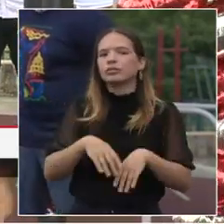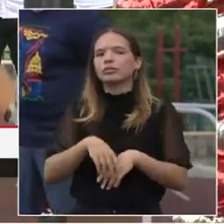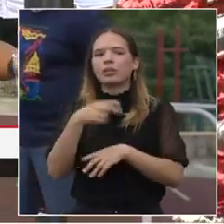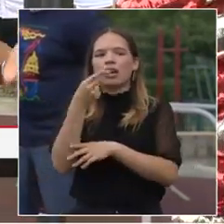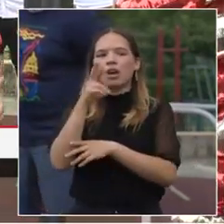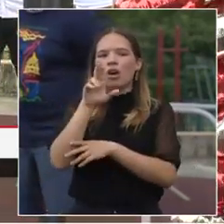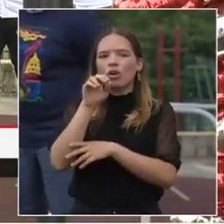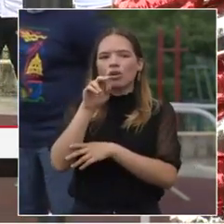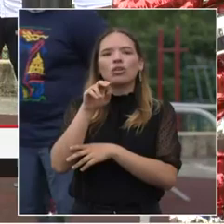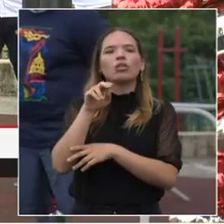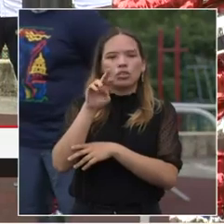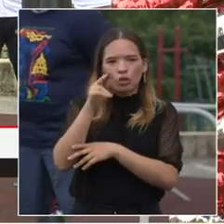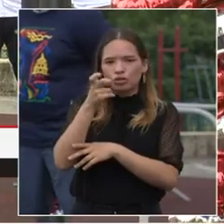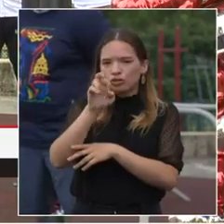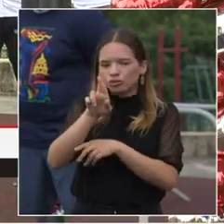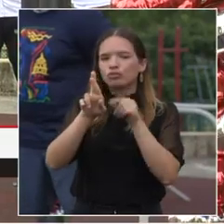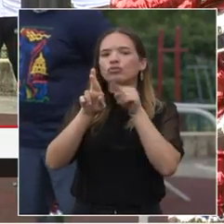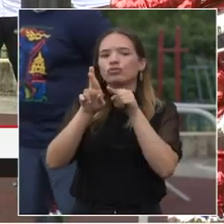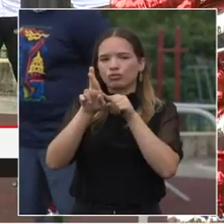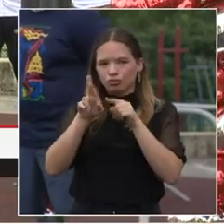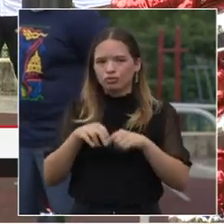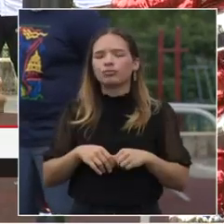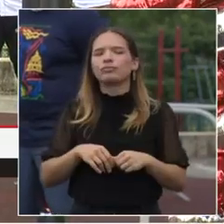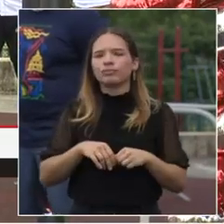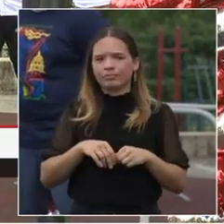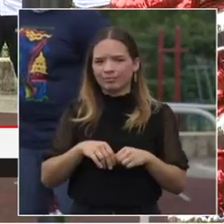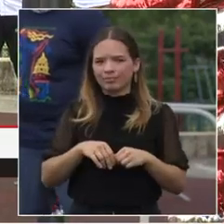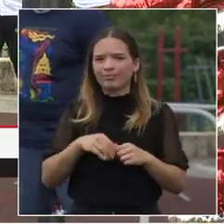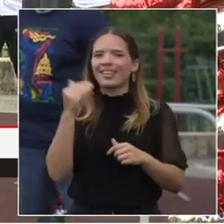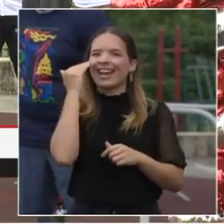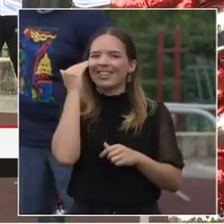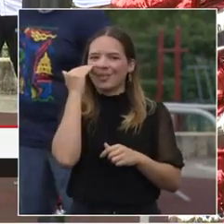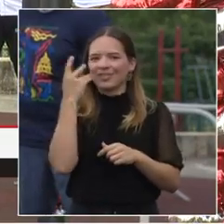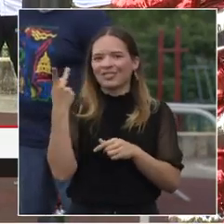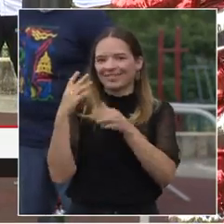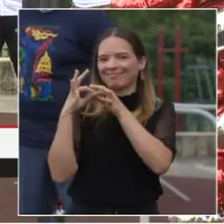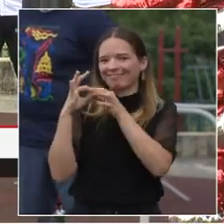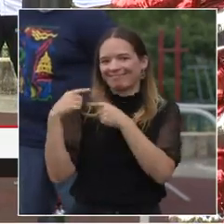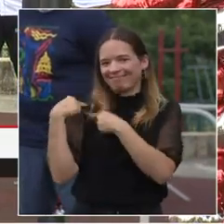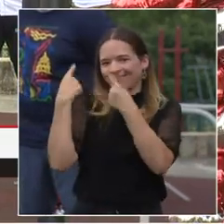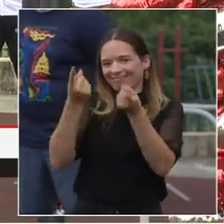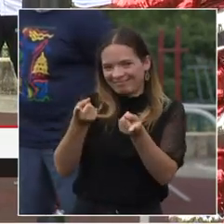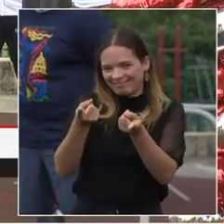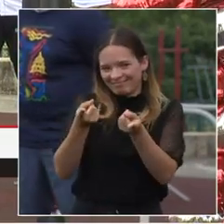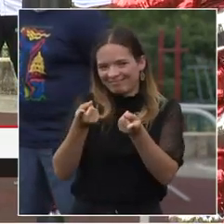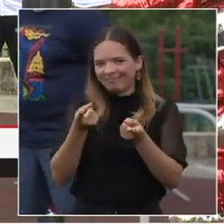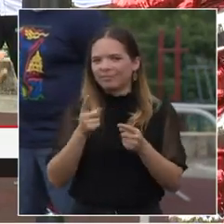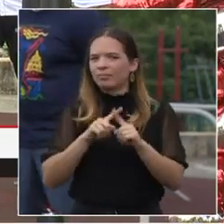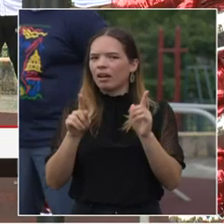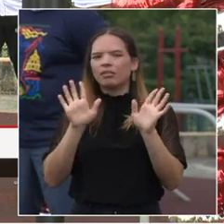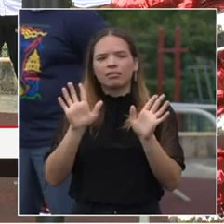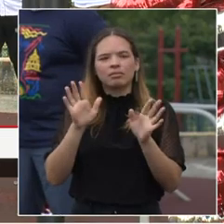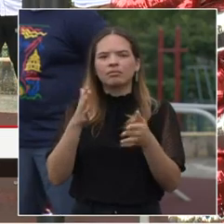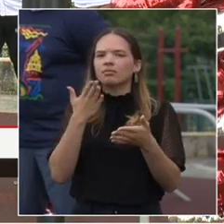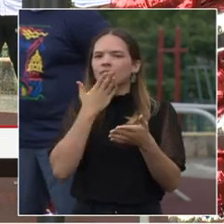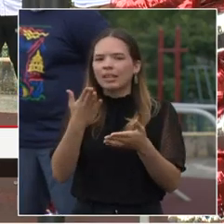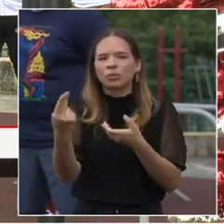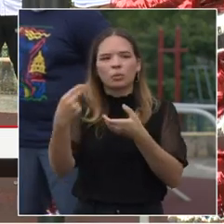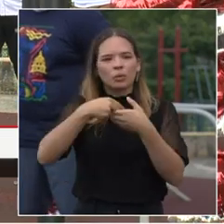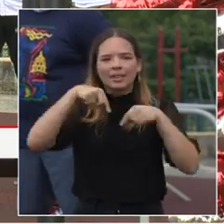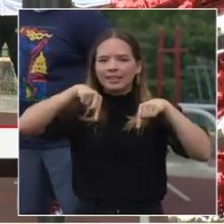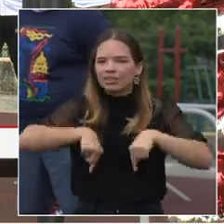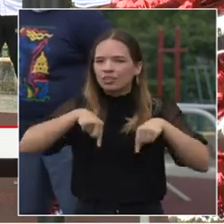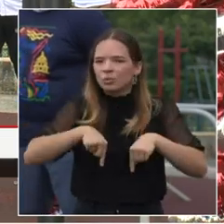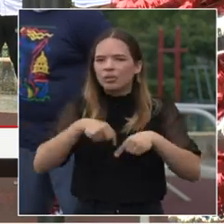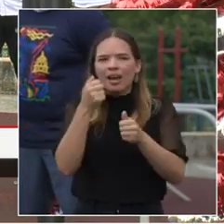friend, someone that I've renewed friendship with. Thank you for joining us. And welcome to everyone here, and